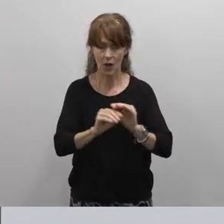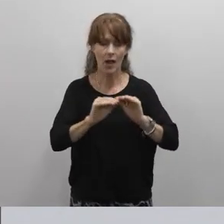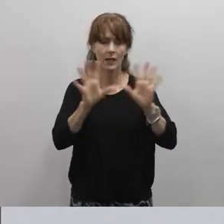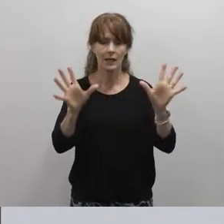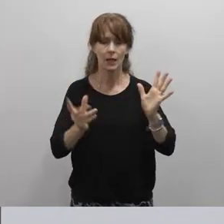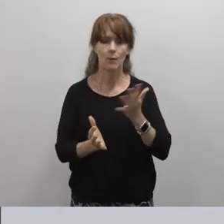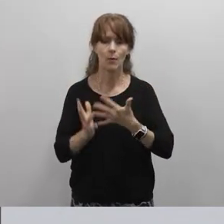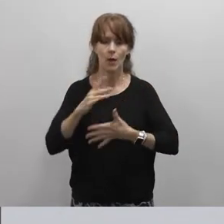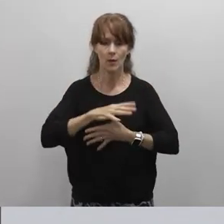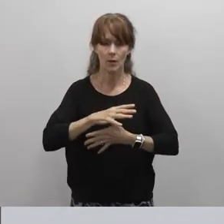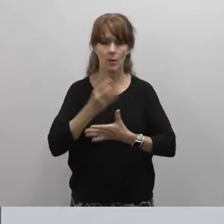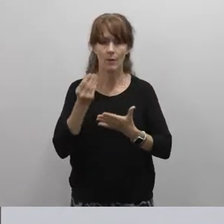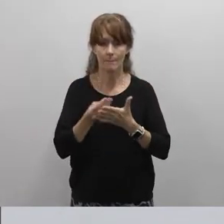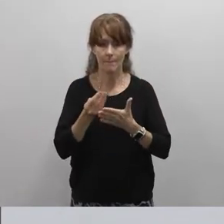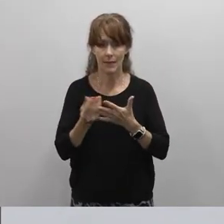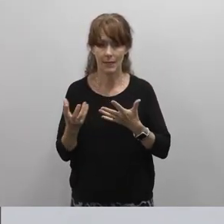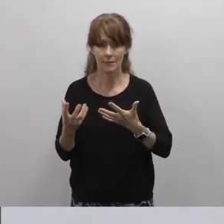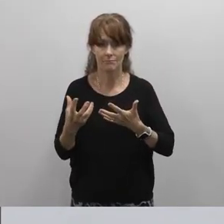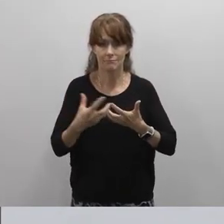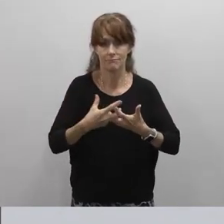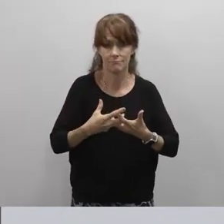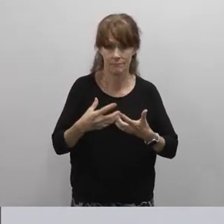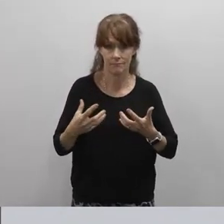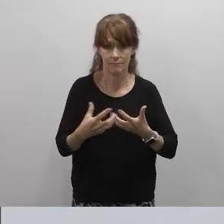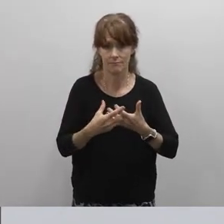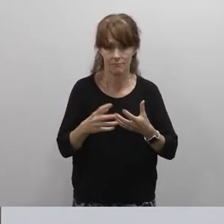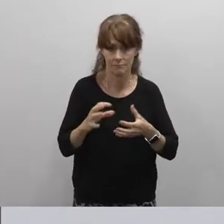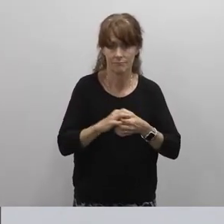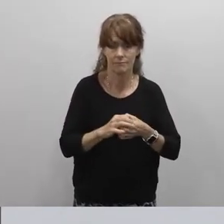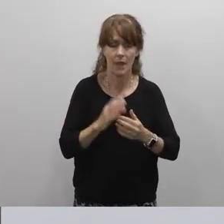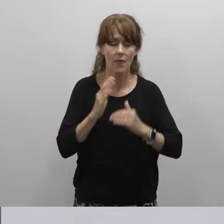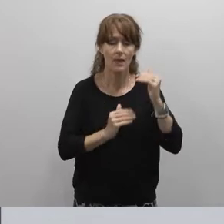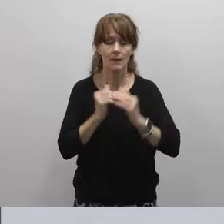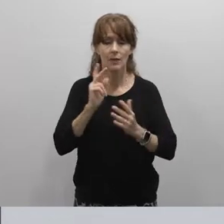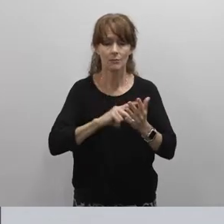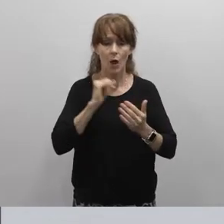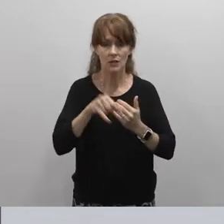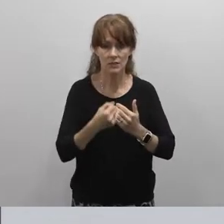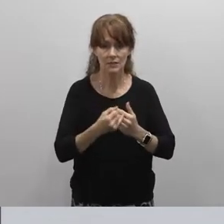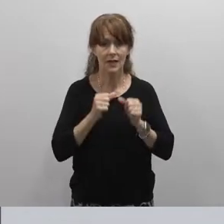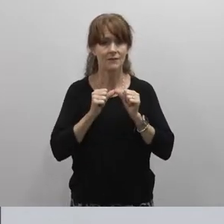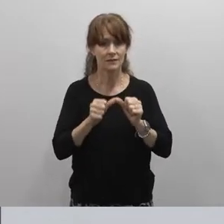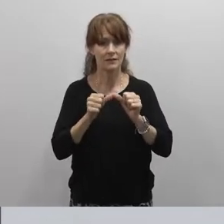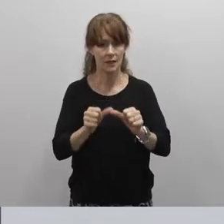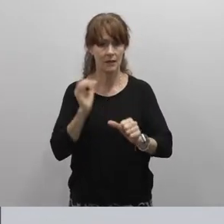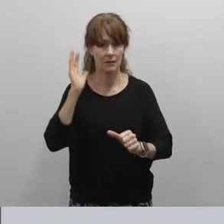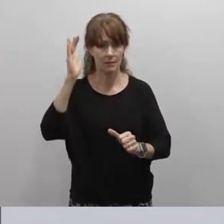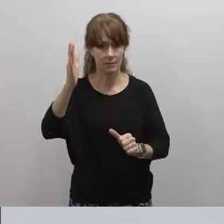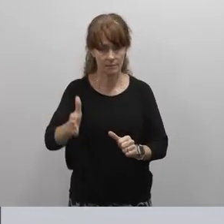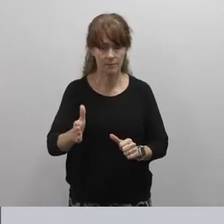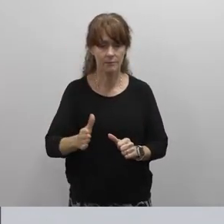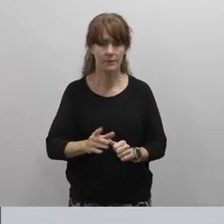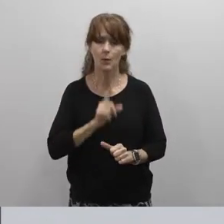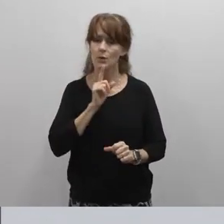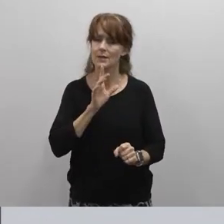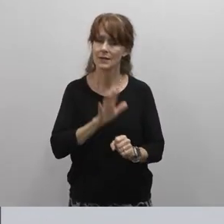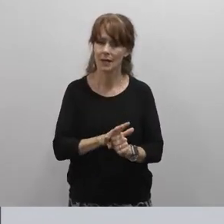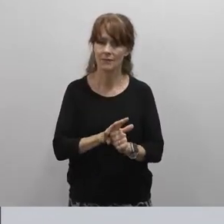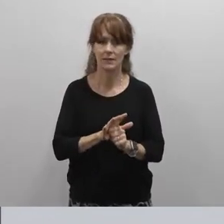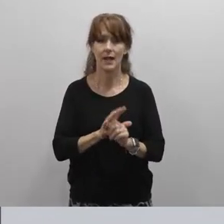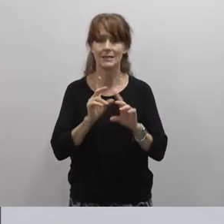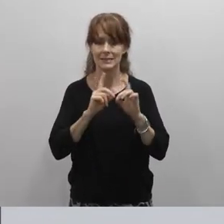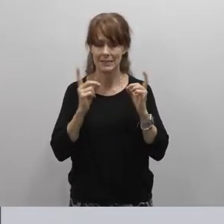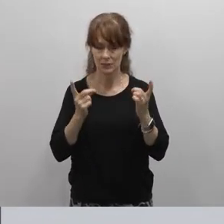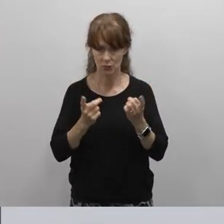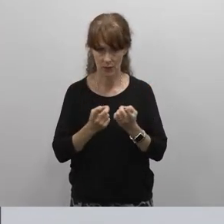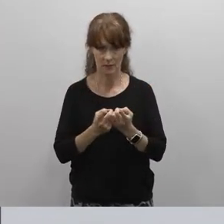priorities with dollars assigned to them. Every one of our building projects is going to have sustainability in mind going forward, and we're definitely committing to that as a district via